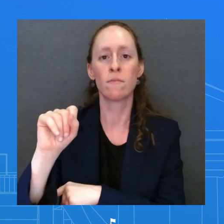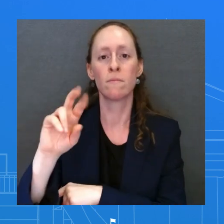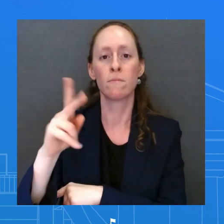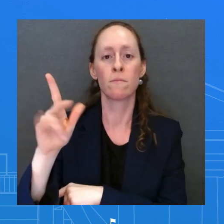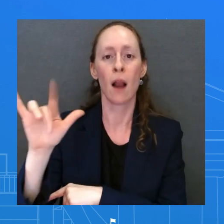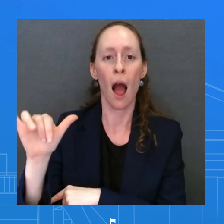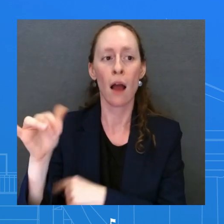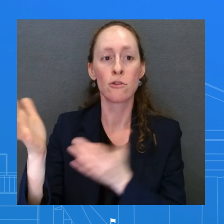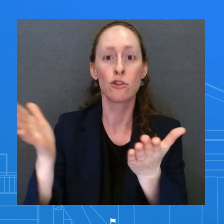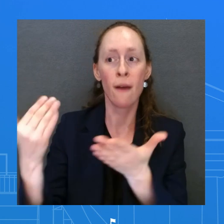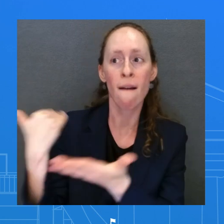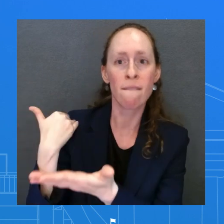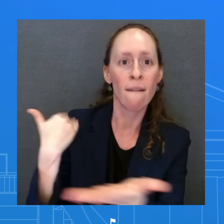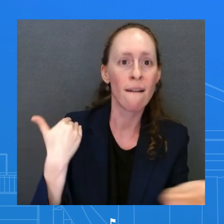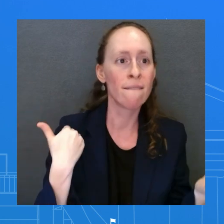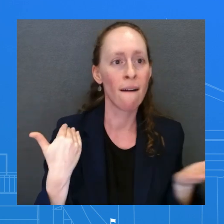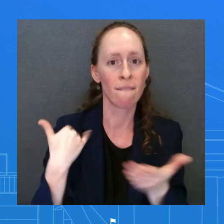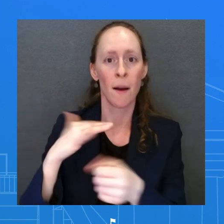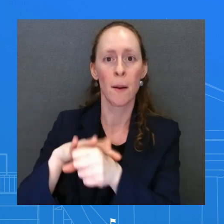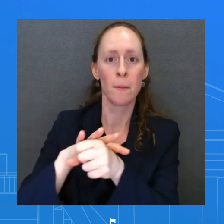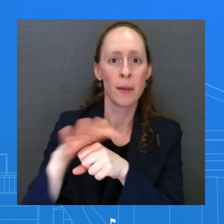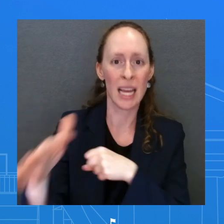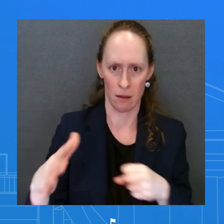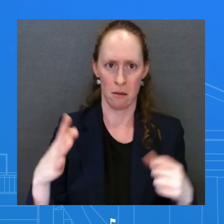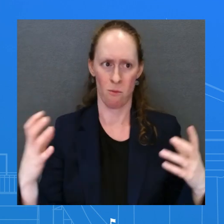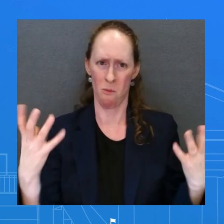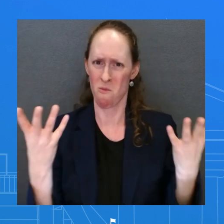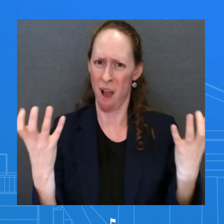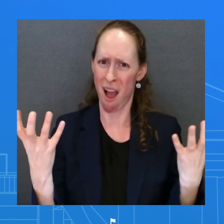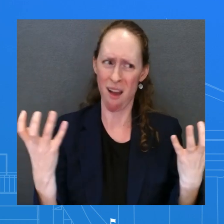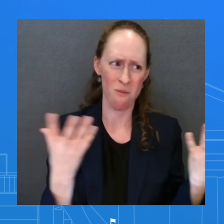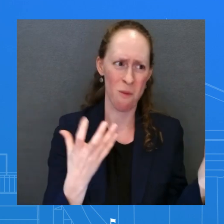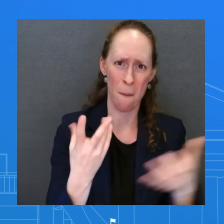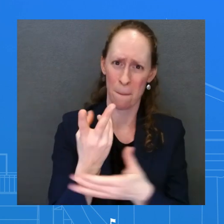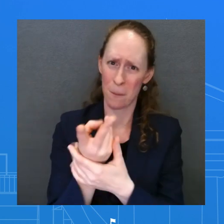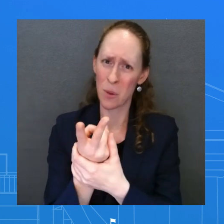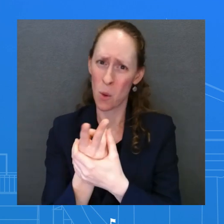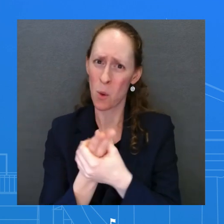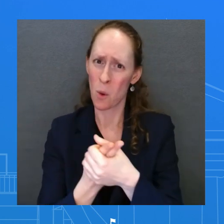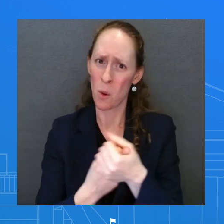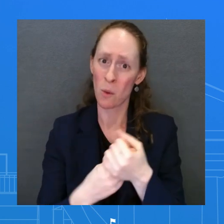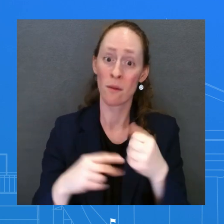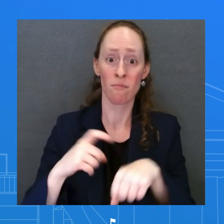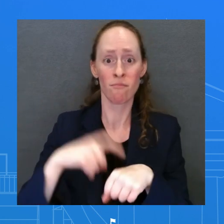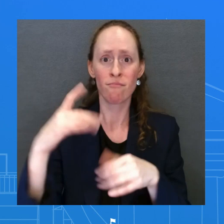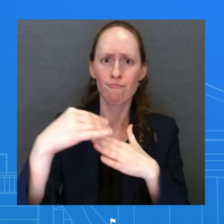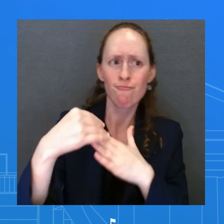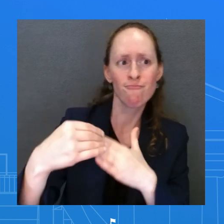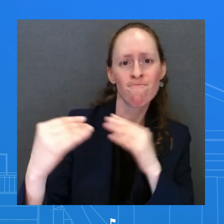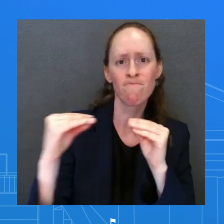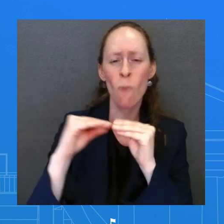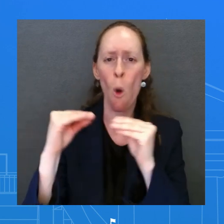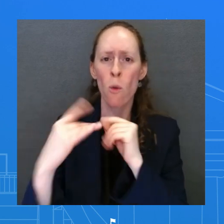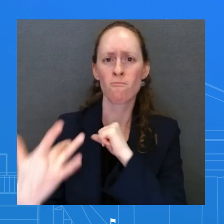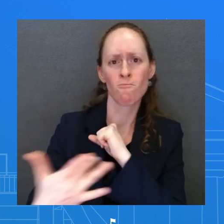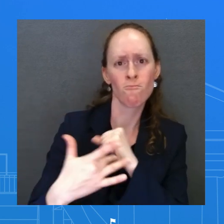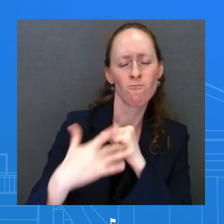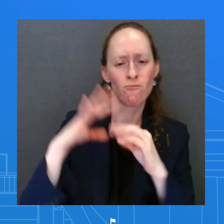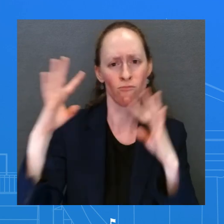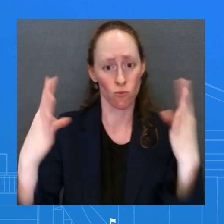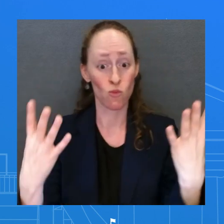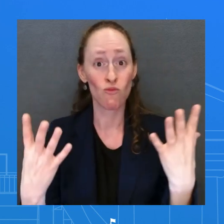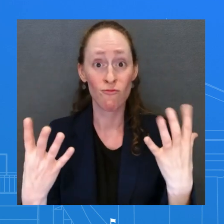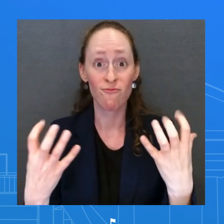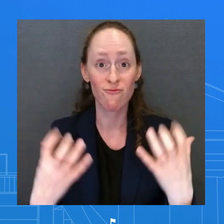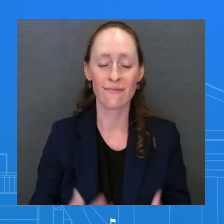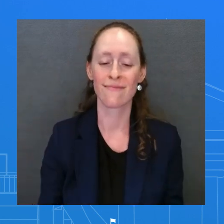leaders in innovation and technology, so certainly they have shared interest. So on inflation, quickly, does the president still believe companies are causing inflation?